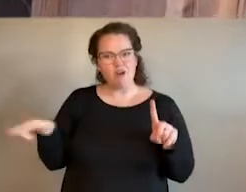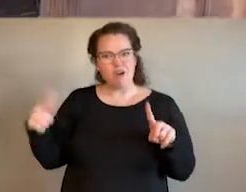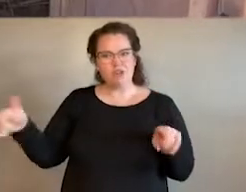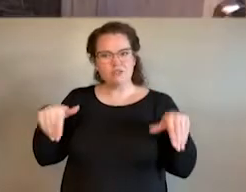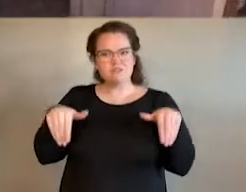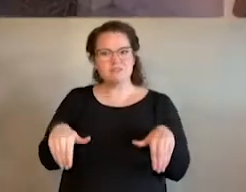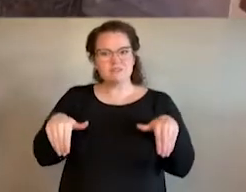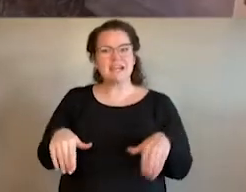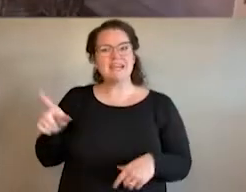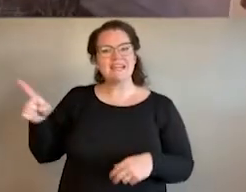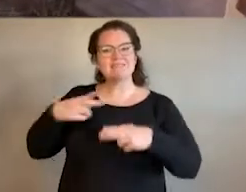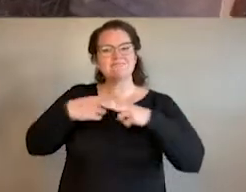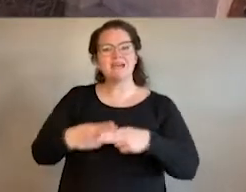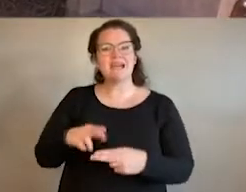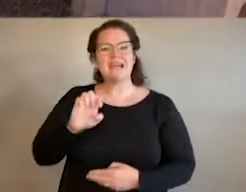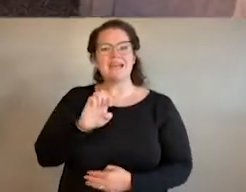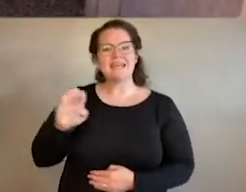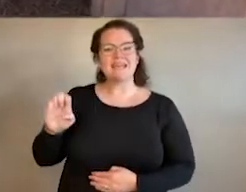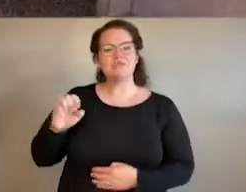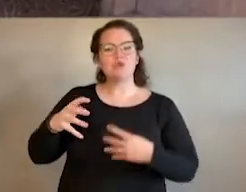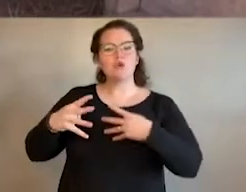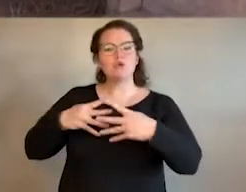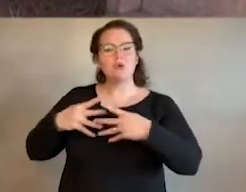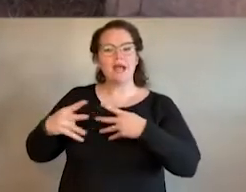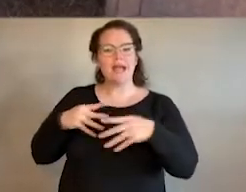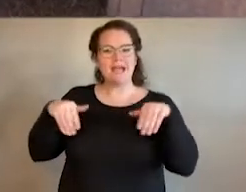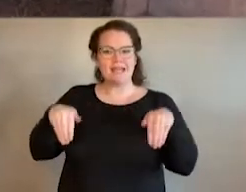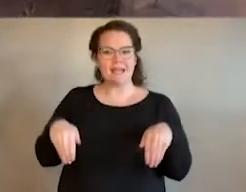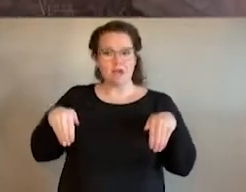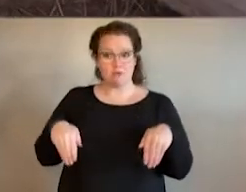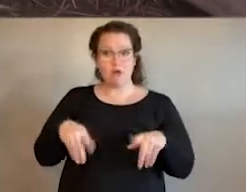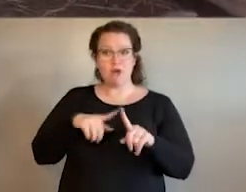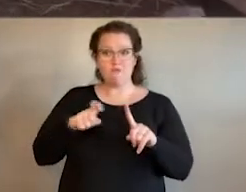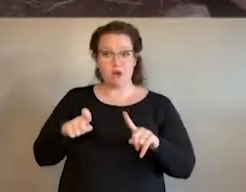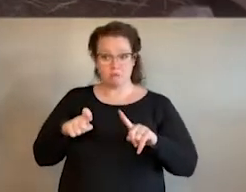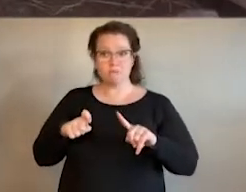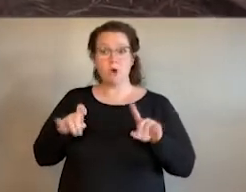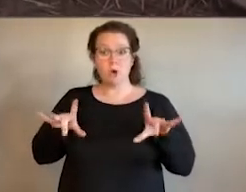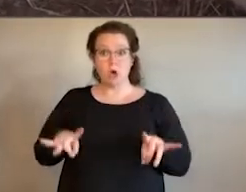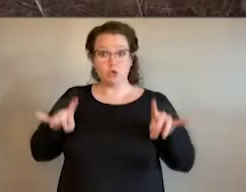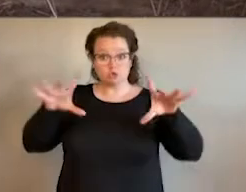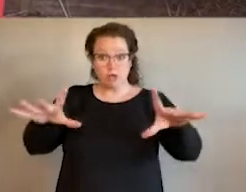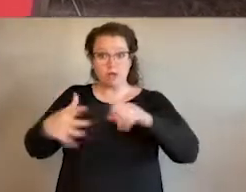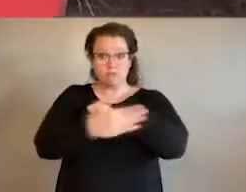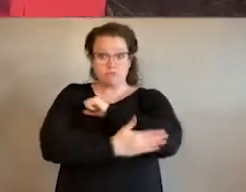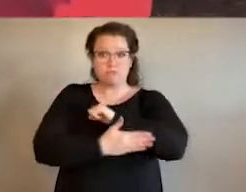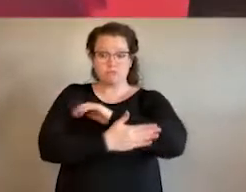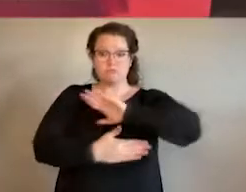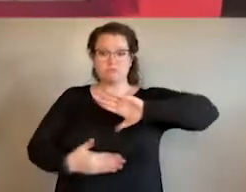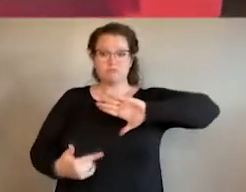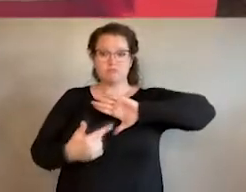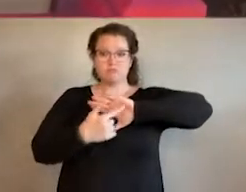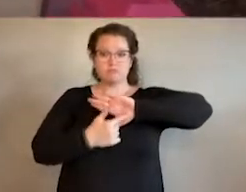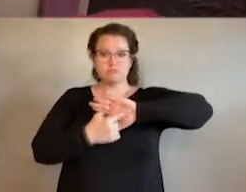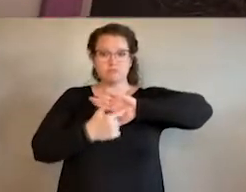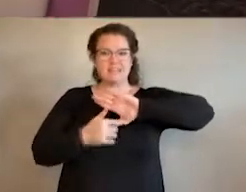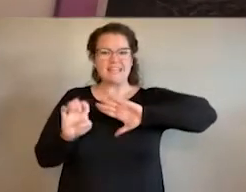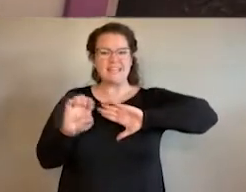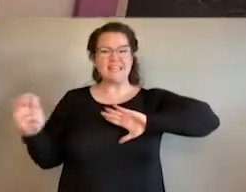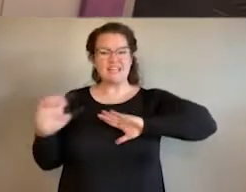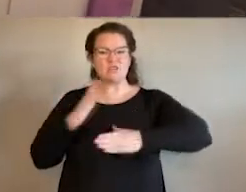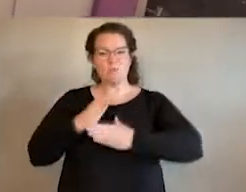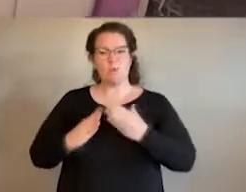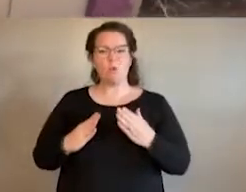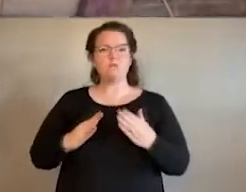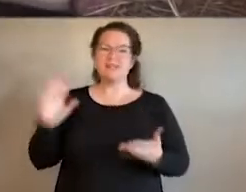he's an eastern grey kangaroo. Eastern greys, you find them on the most eastern part of Australia, where there's a lot more grass and a lot